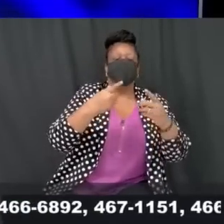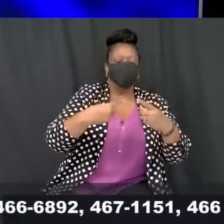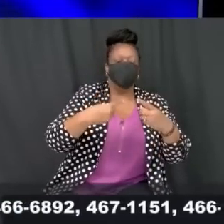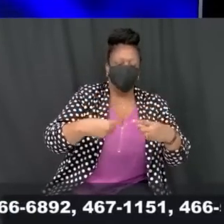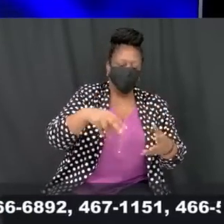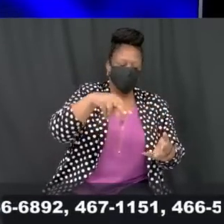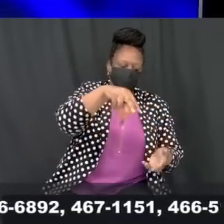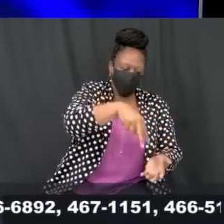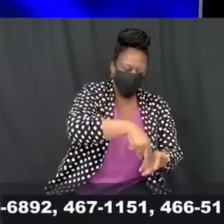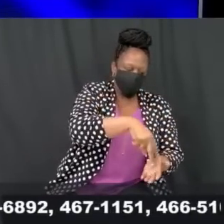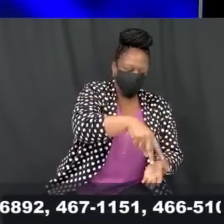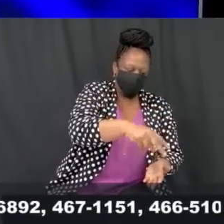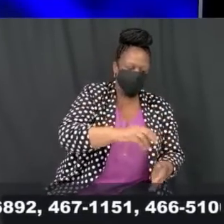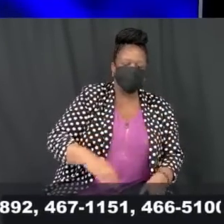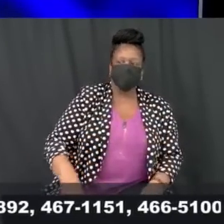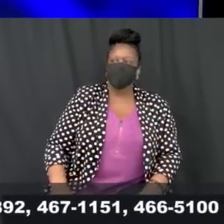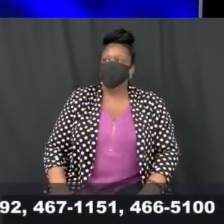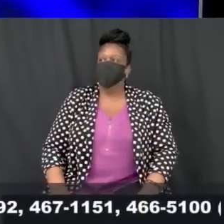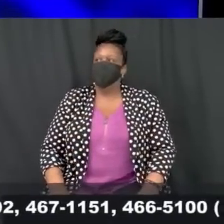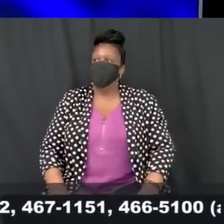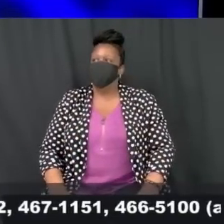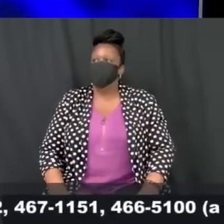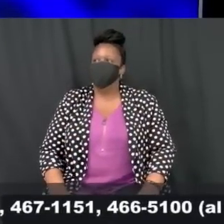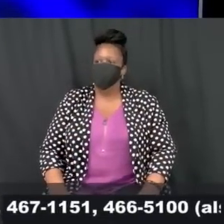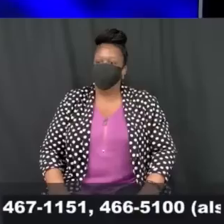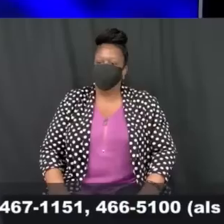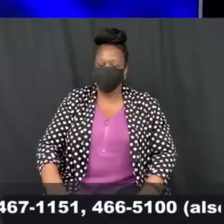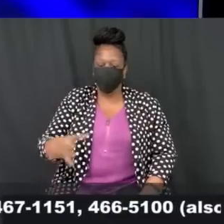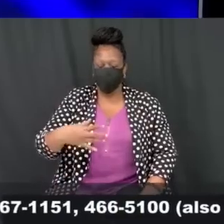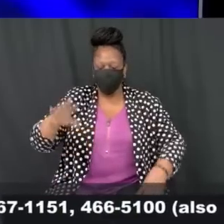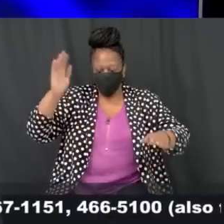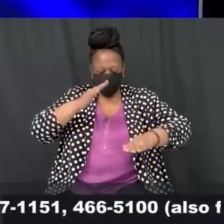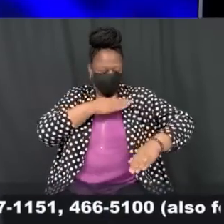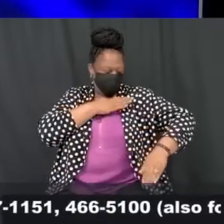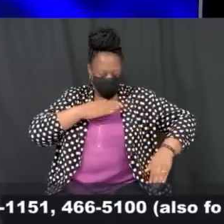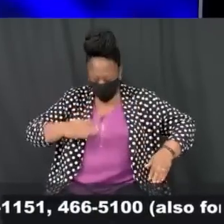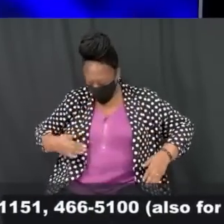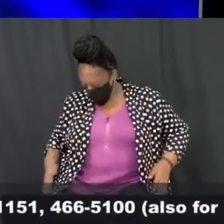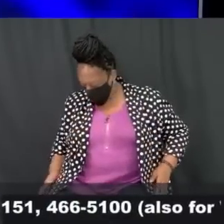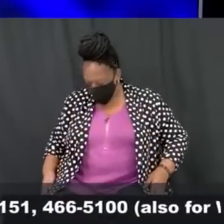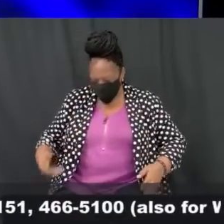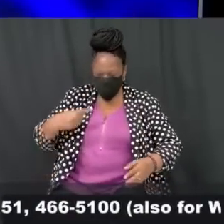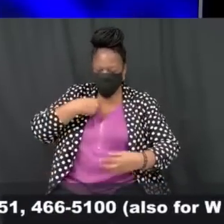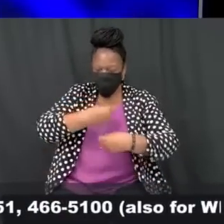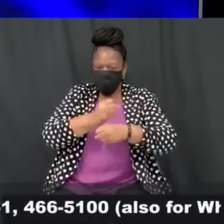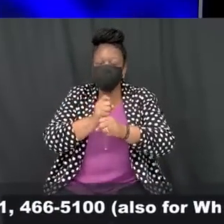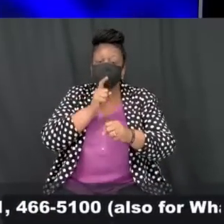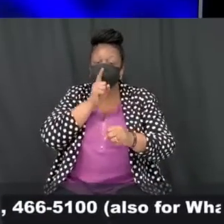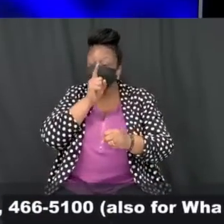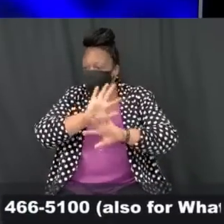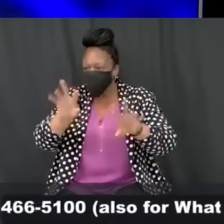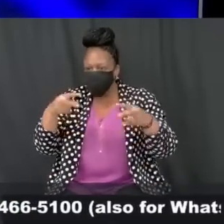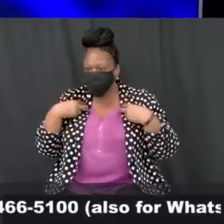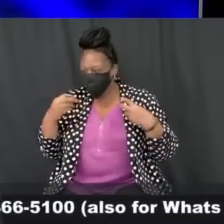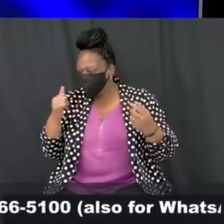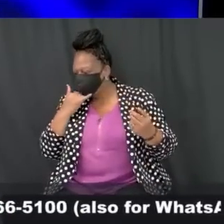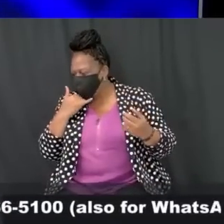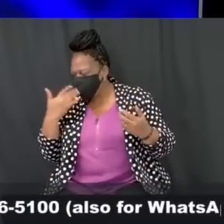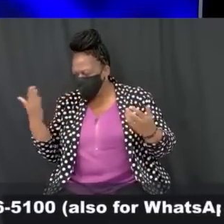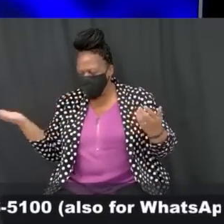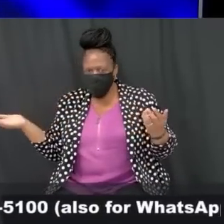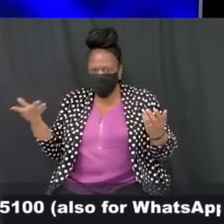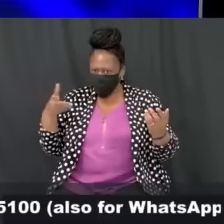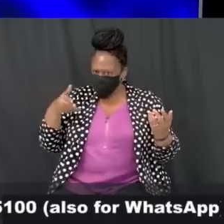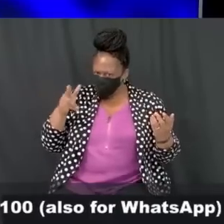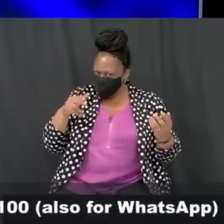team will screen you for any prohibited items. Then you will present your match ticket to the